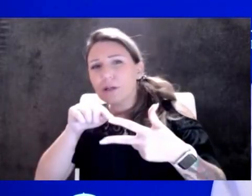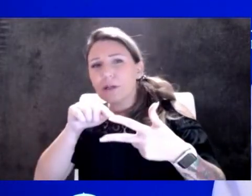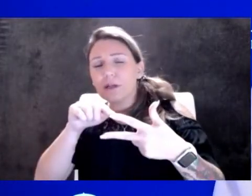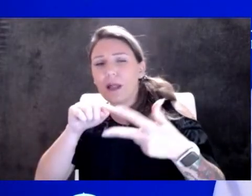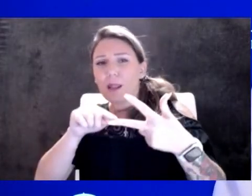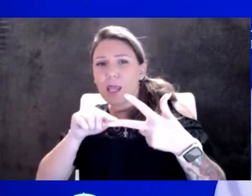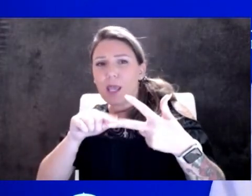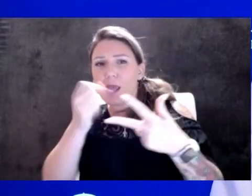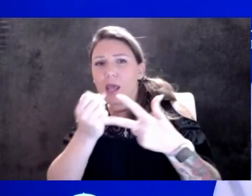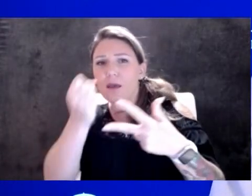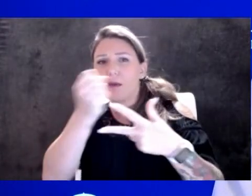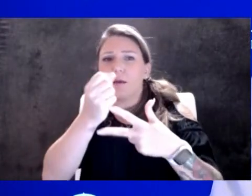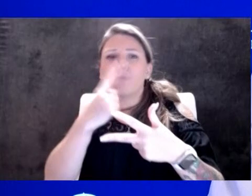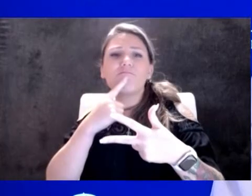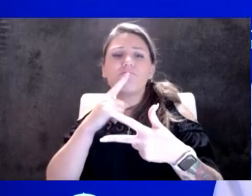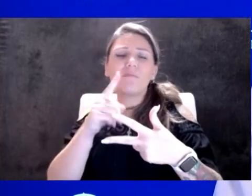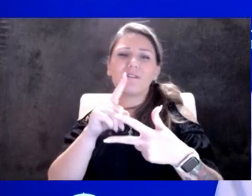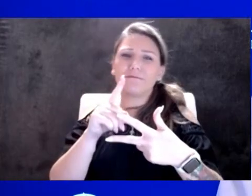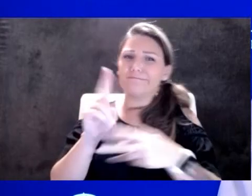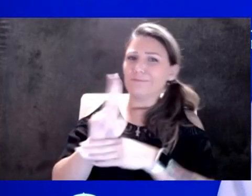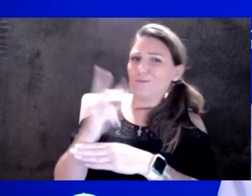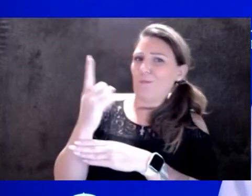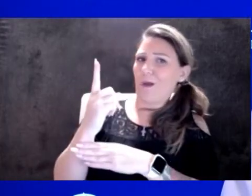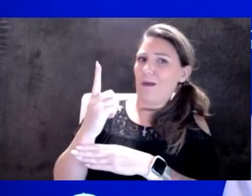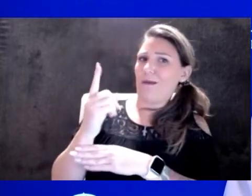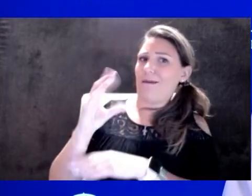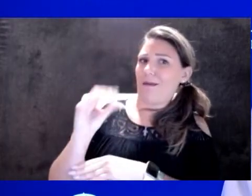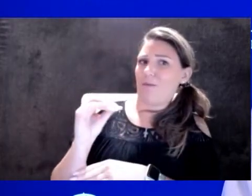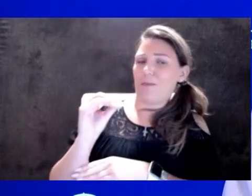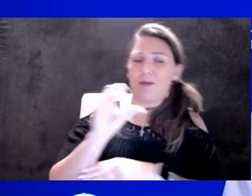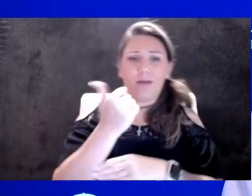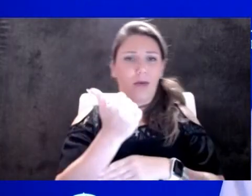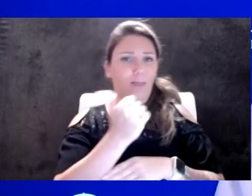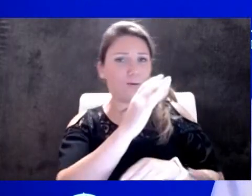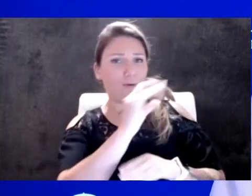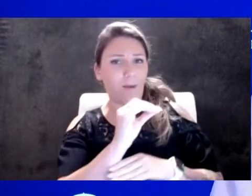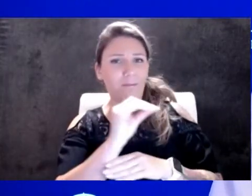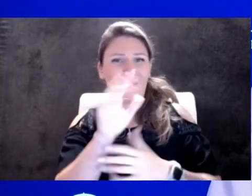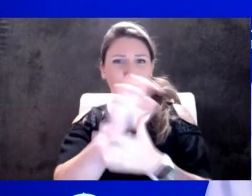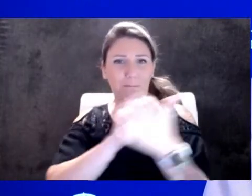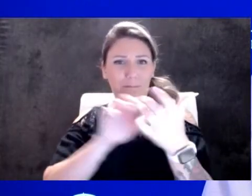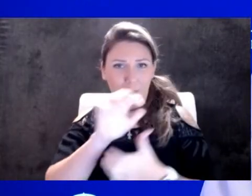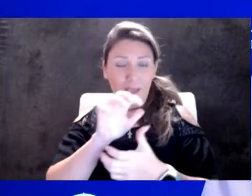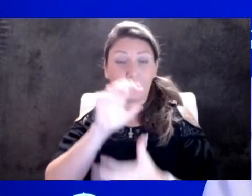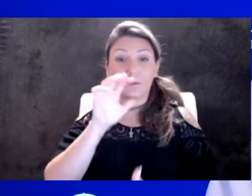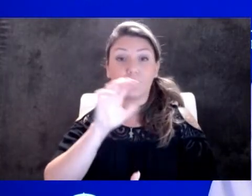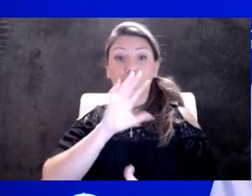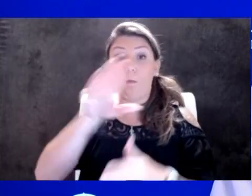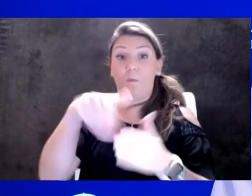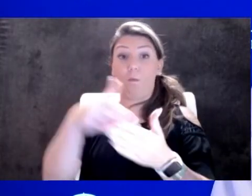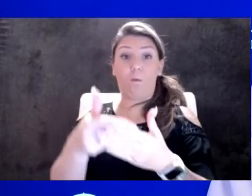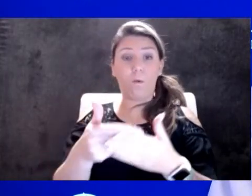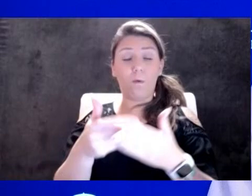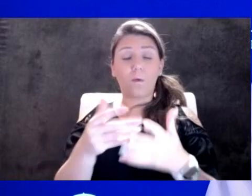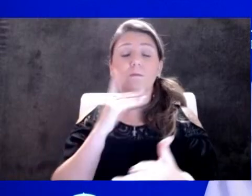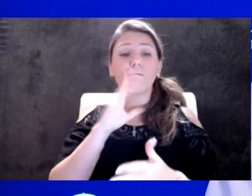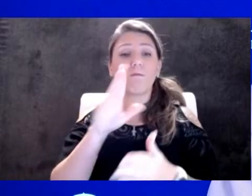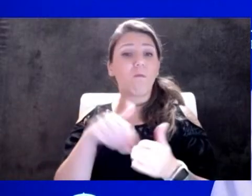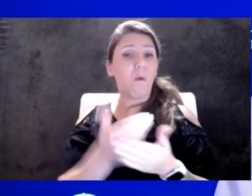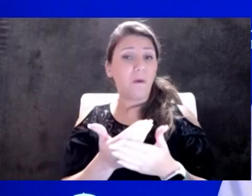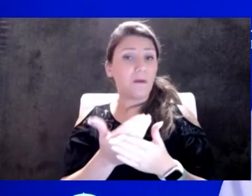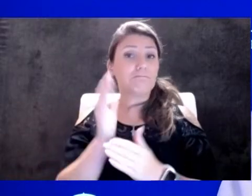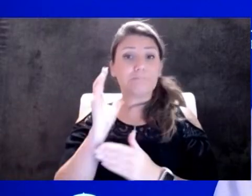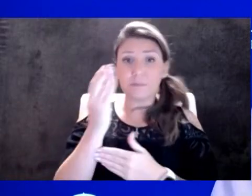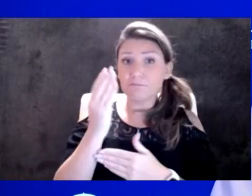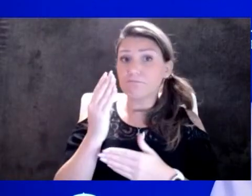company and another vaccine from another company, things of that nature. Overall, I believe that these all look to be very safe and are very safe, so